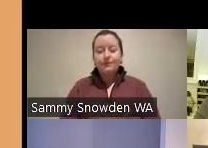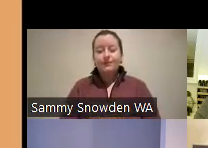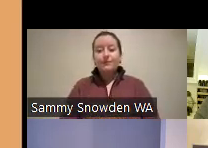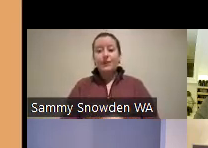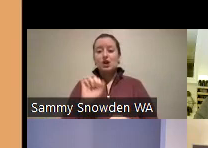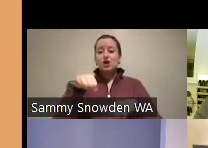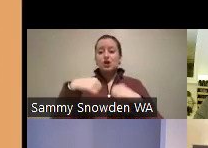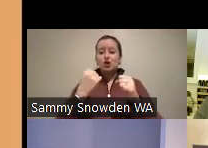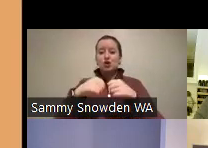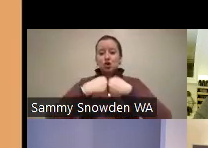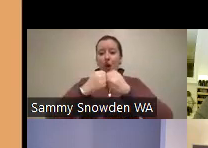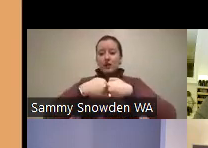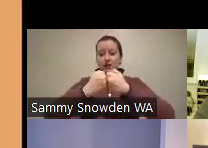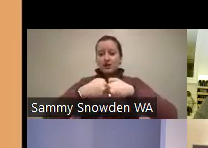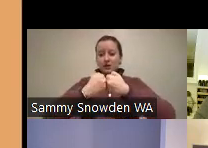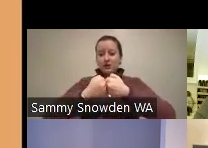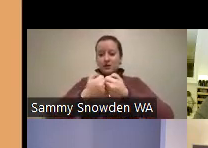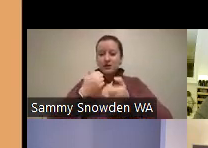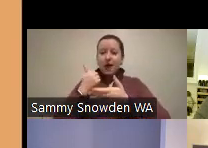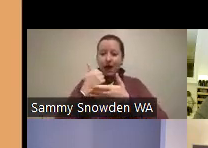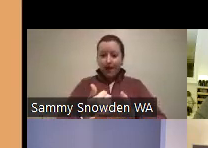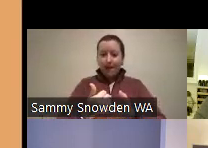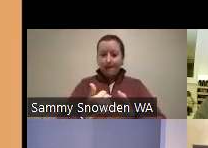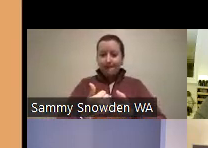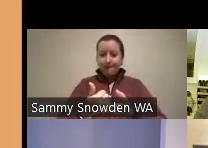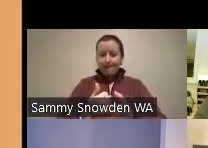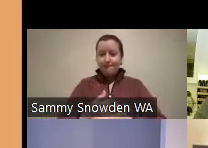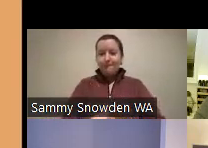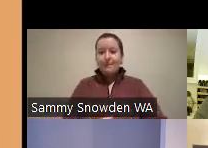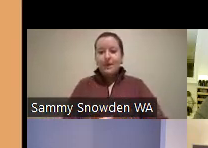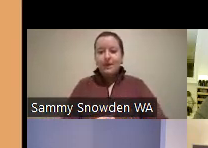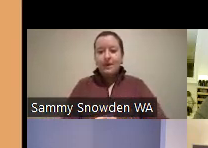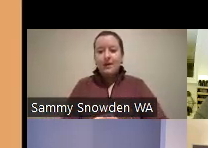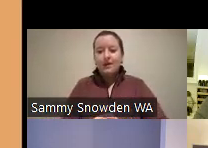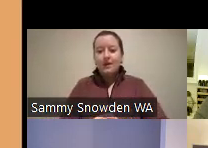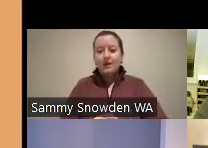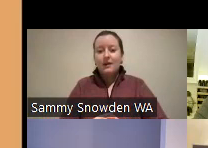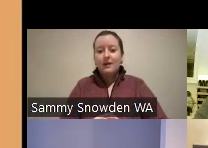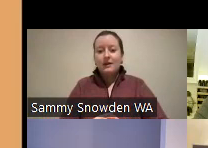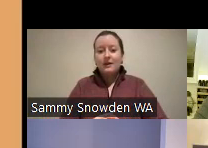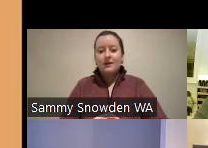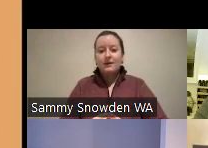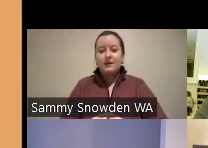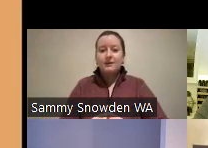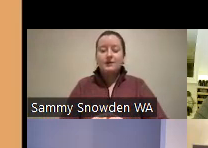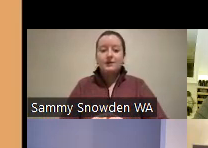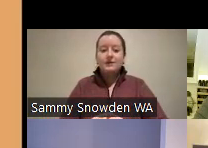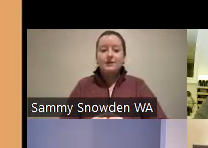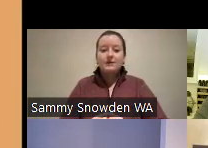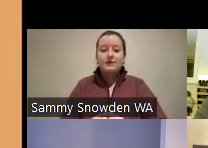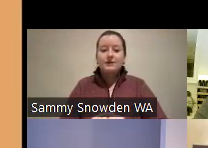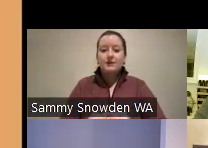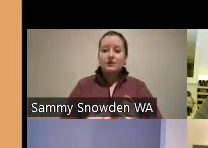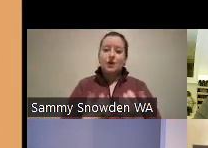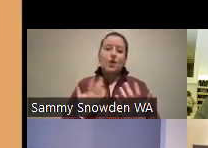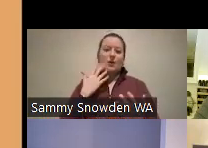function and comfort, so day-to-day level of comfort in the body as you move and go about your day.